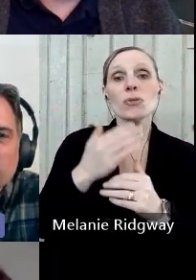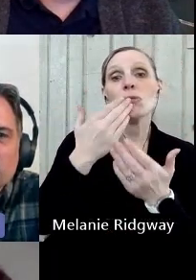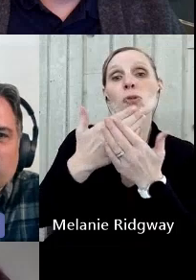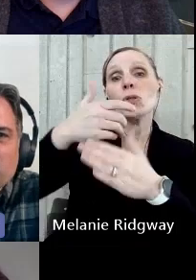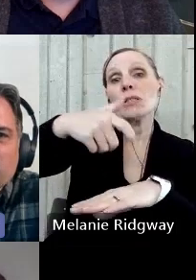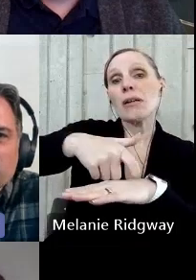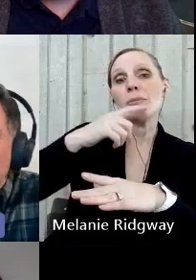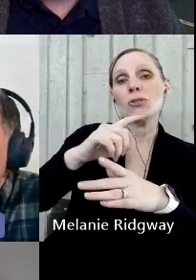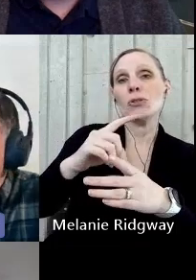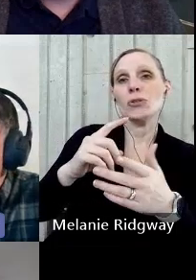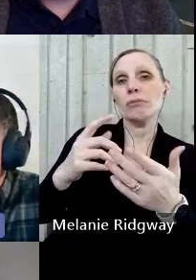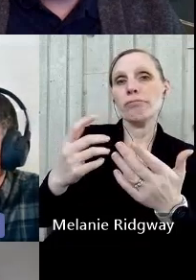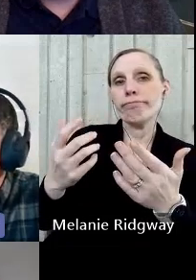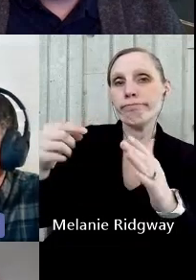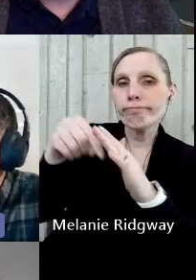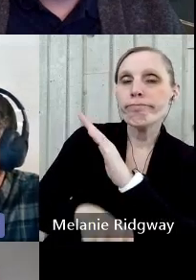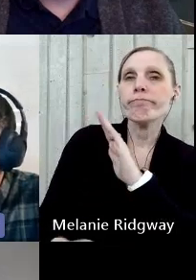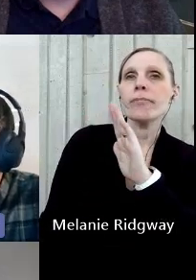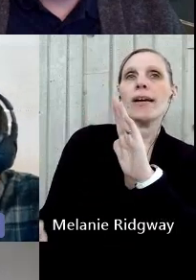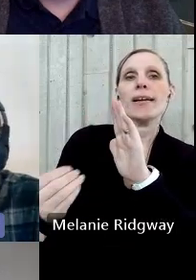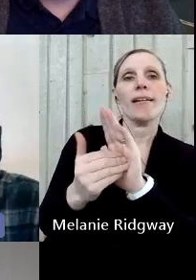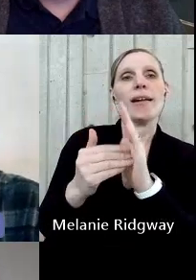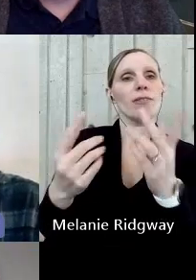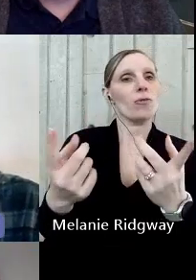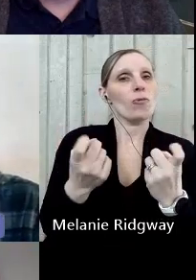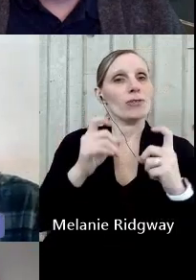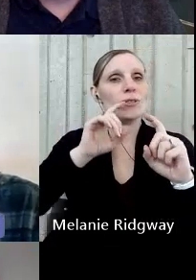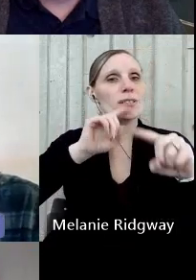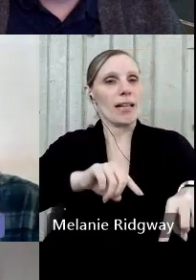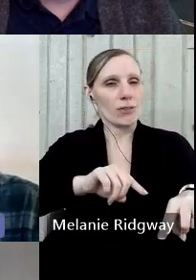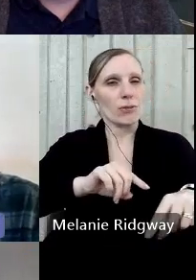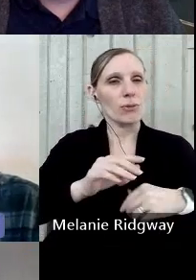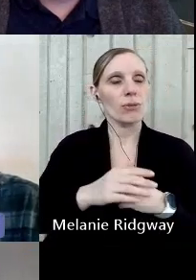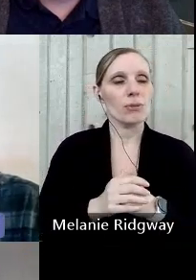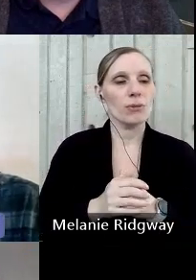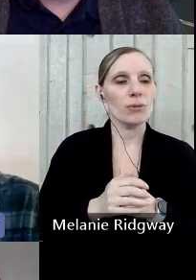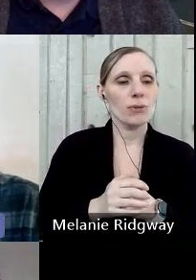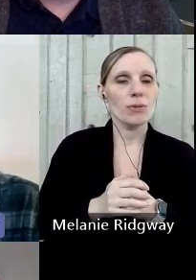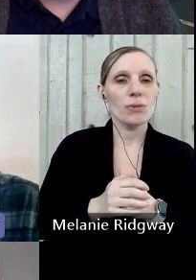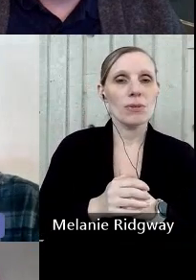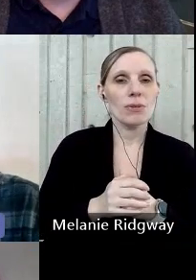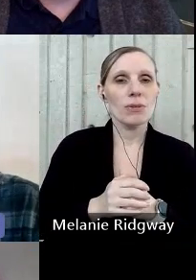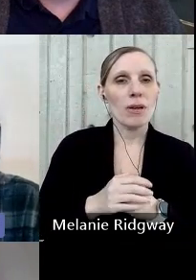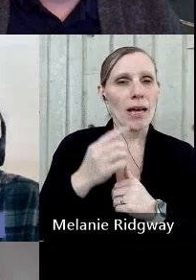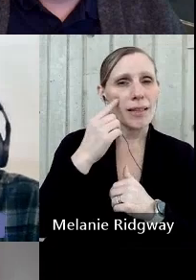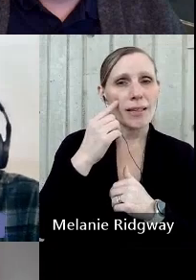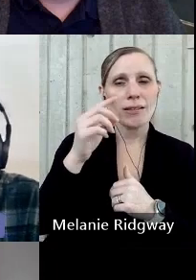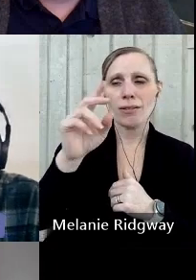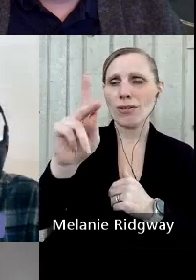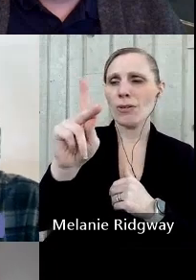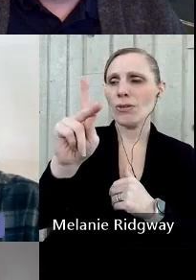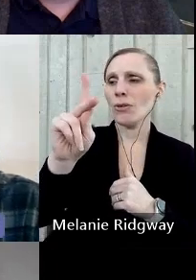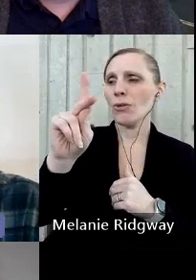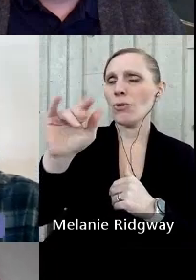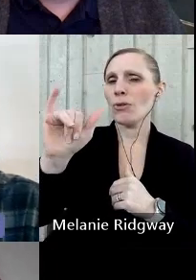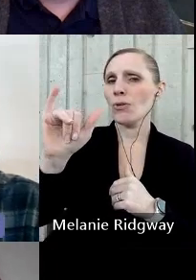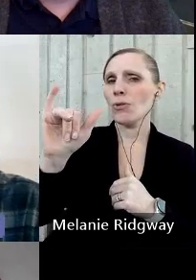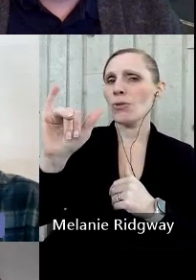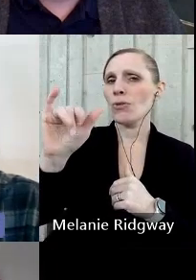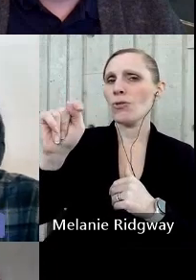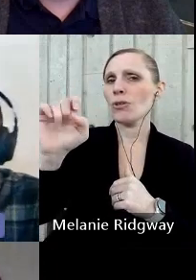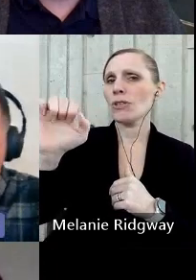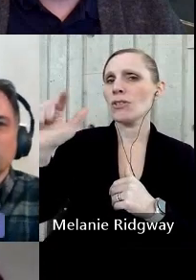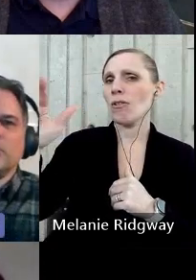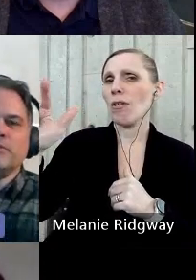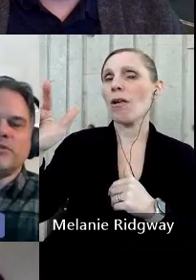the questions and answers that students have been posting online. And I believe Crystal, if I have correct, will I be